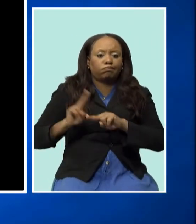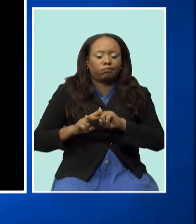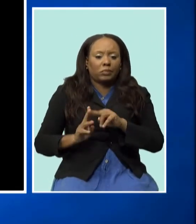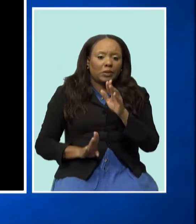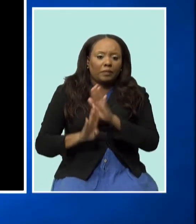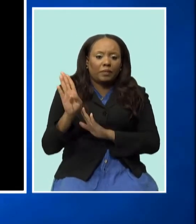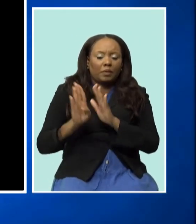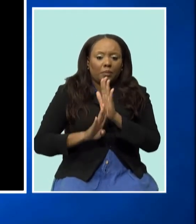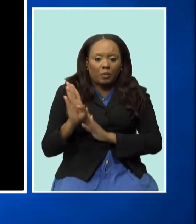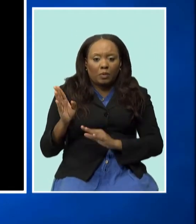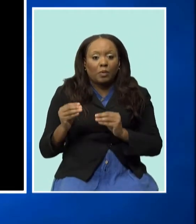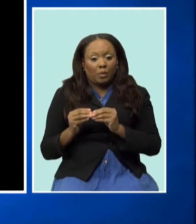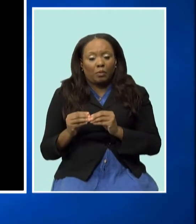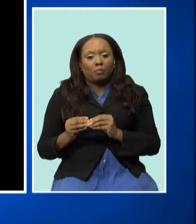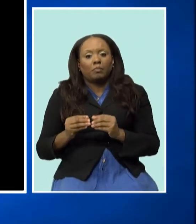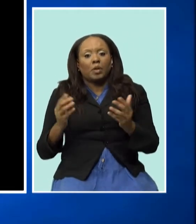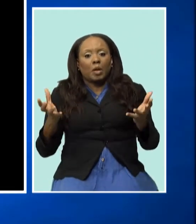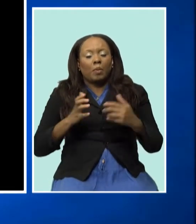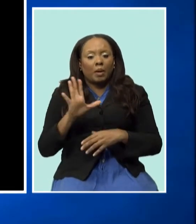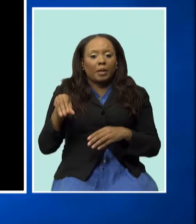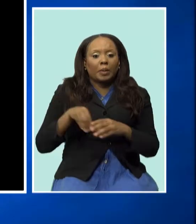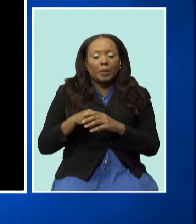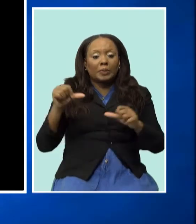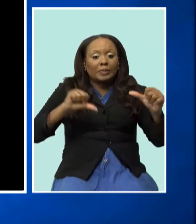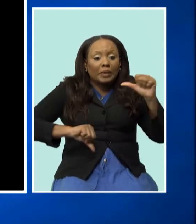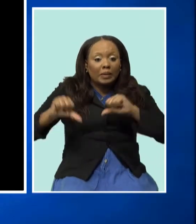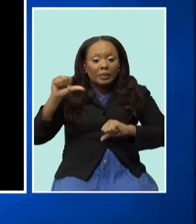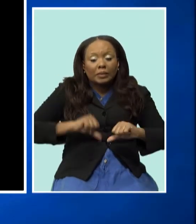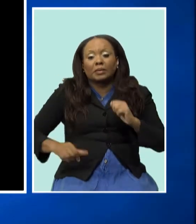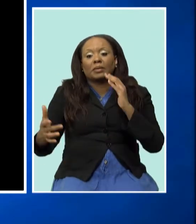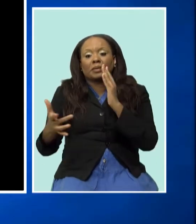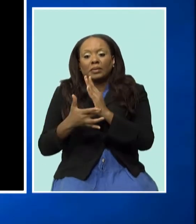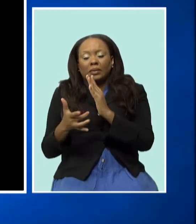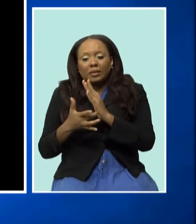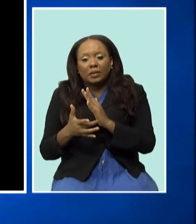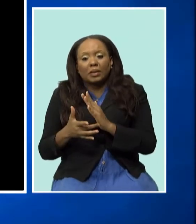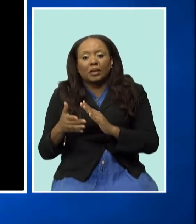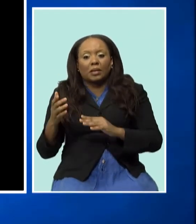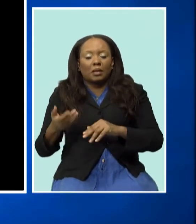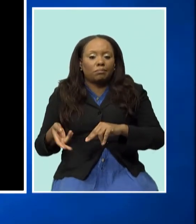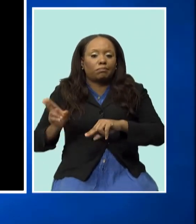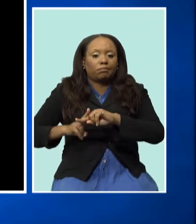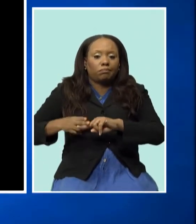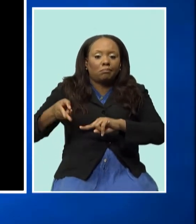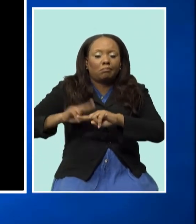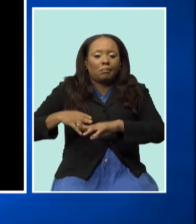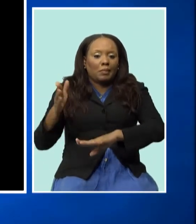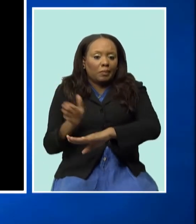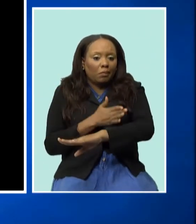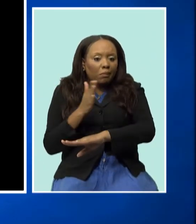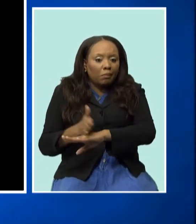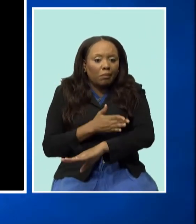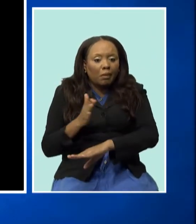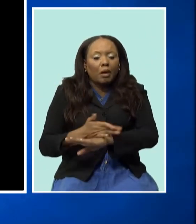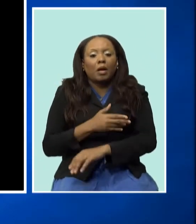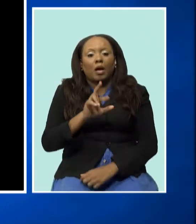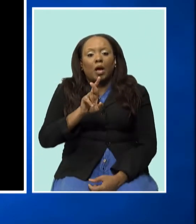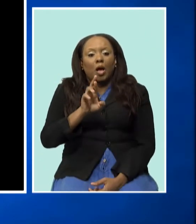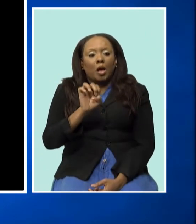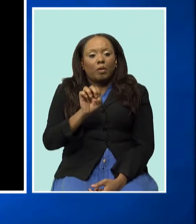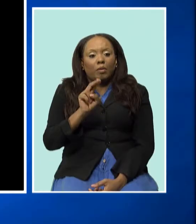regard, the inclusion and promotion of science and technology, an upgrade in our renewable energy strategies, and clean